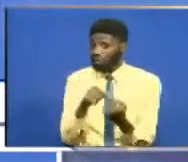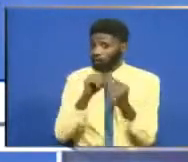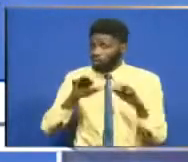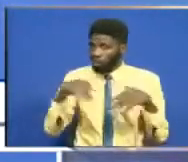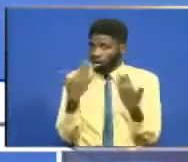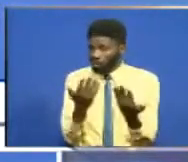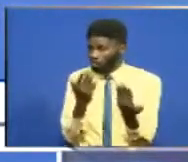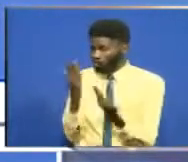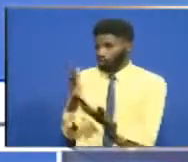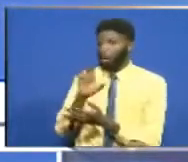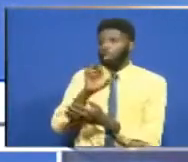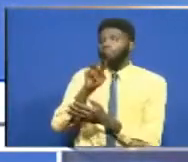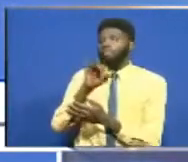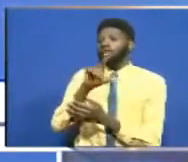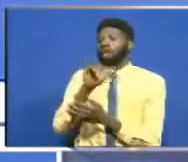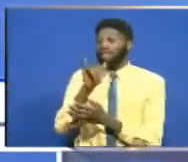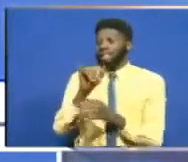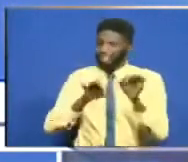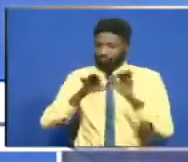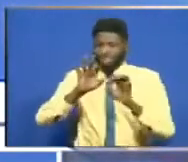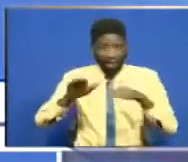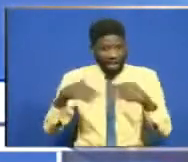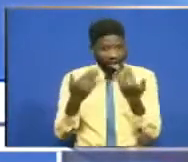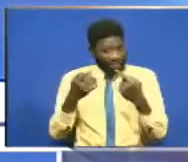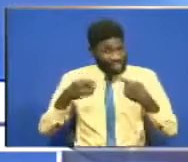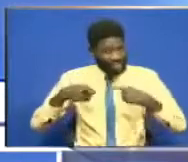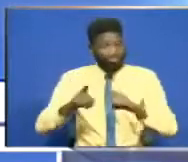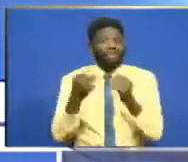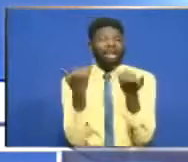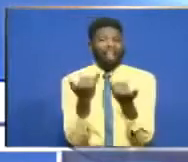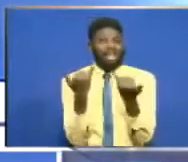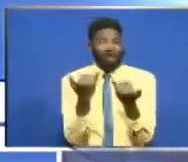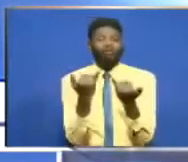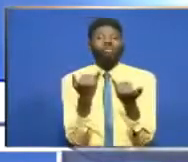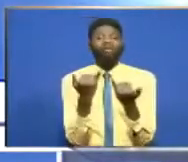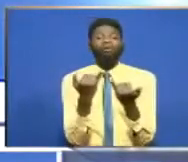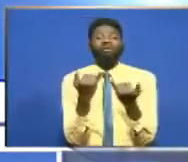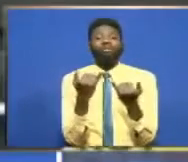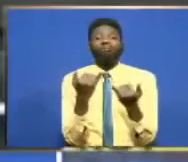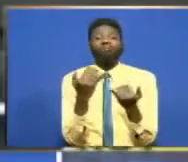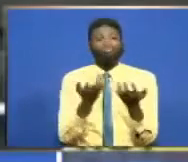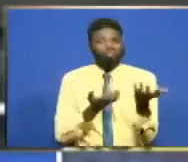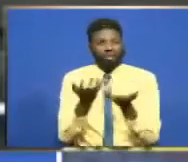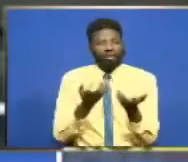Kay Bade with details of how they are literally cutting their way into financial freedom.